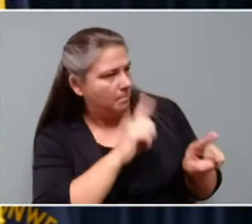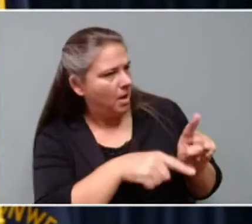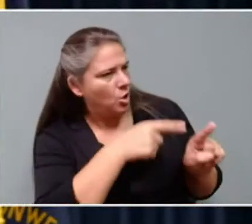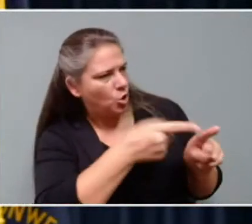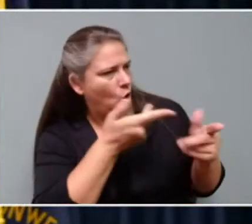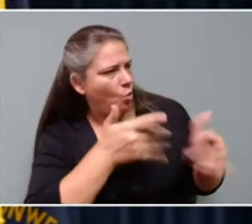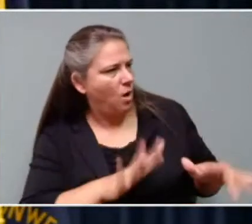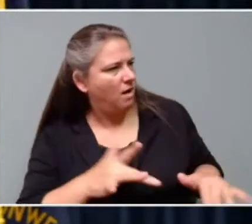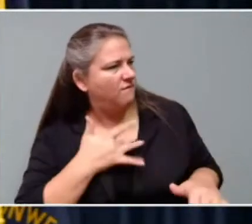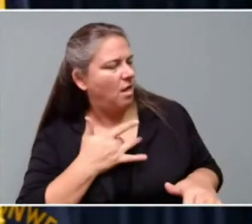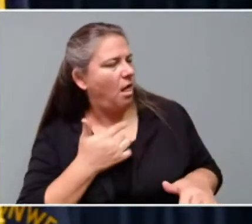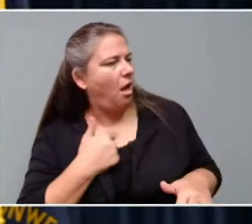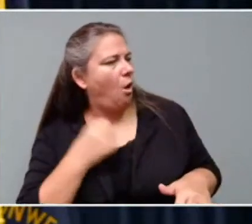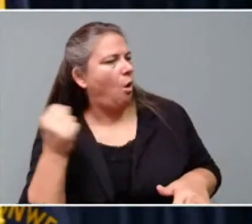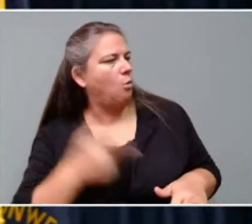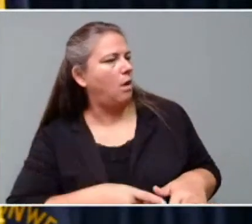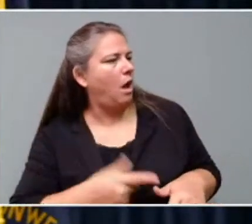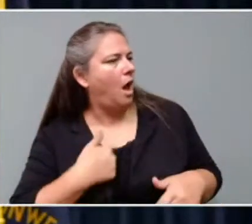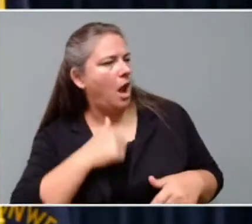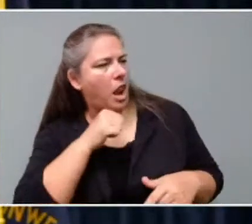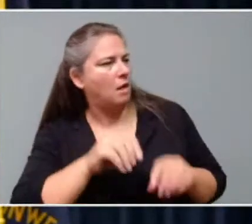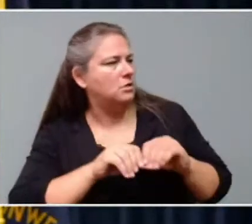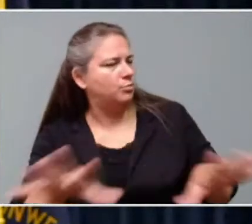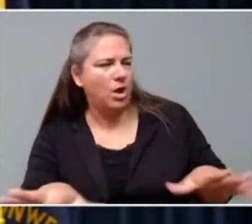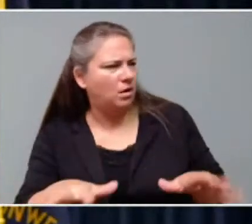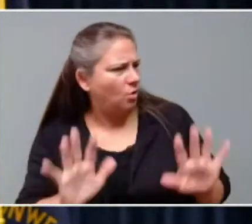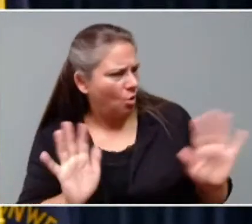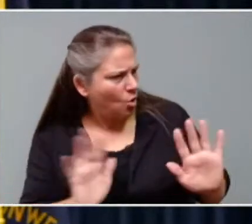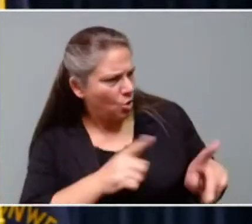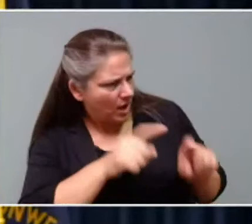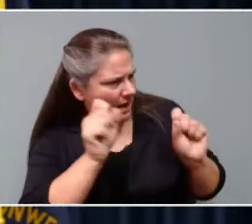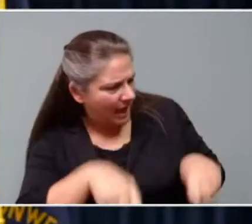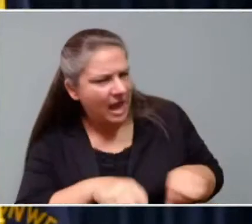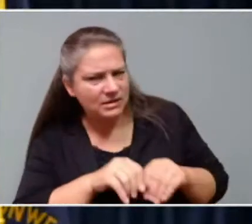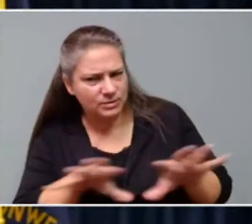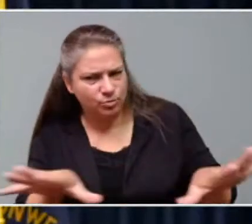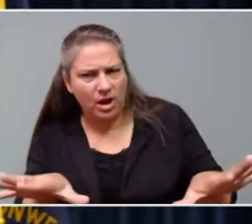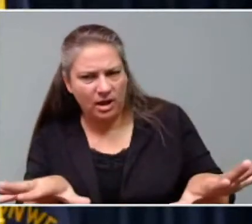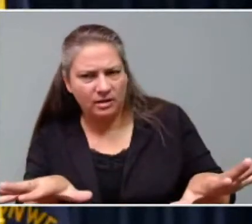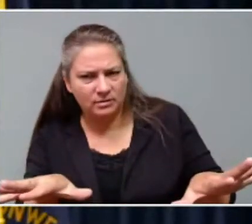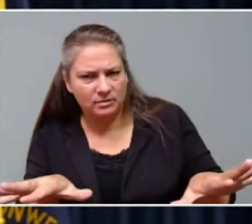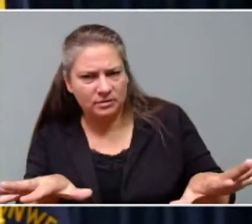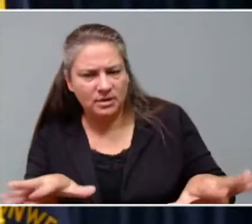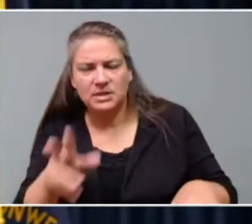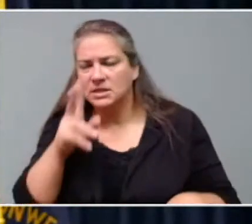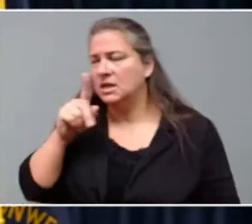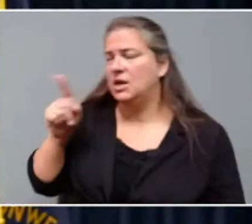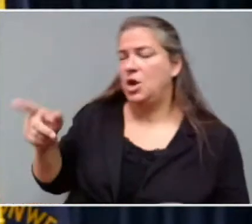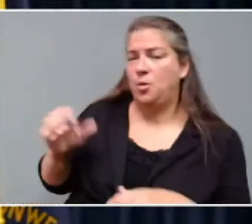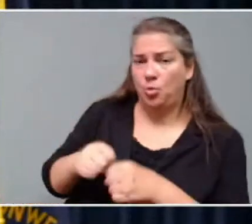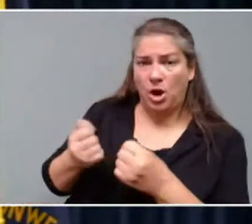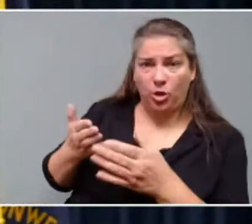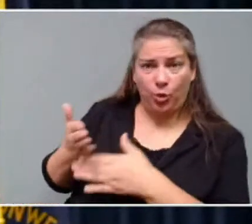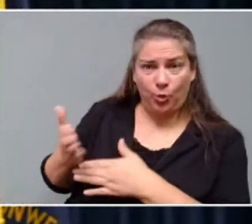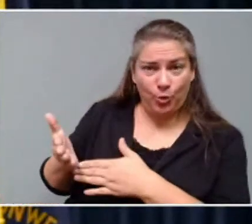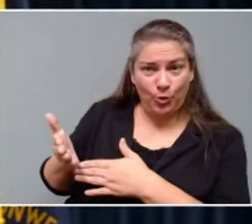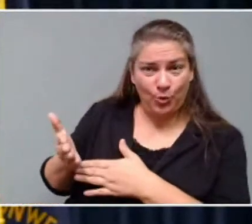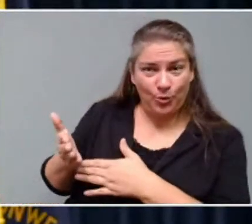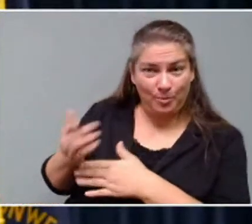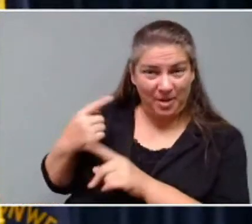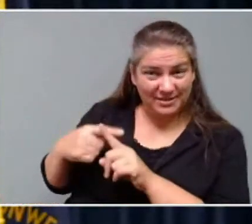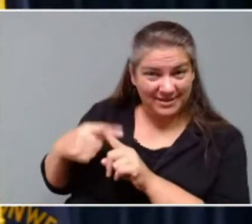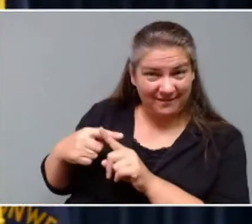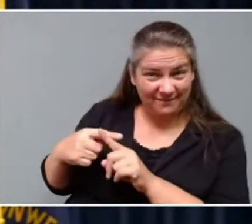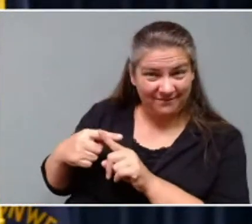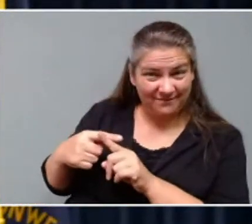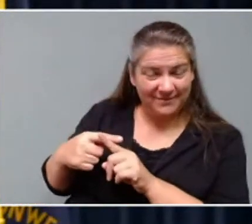that you're not spreading it. Because when we find breakthrough cases that are positives, you then find it's run through people's